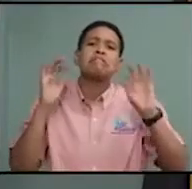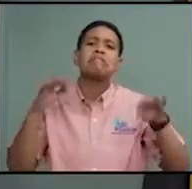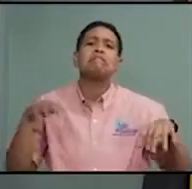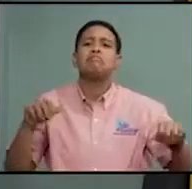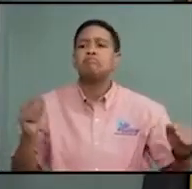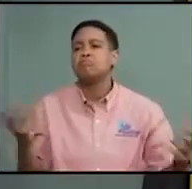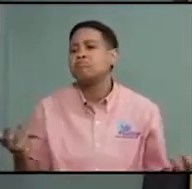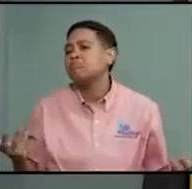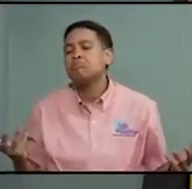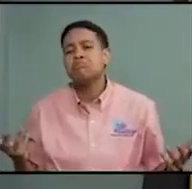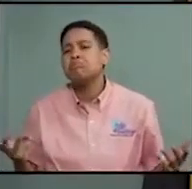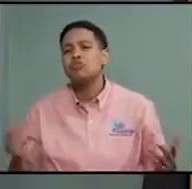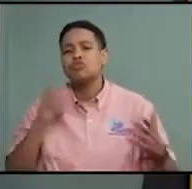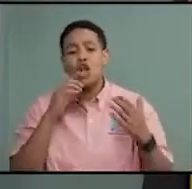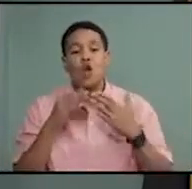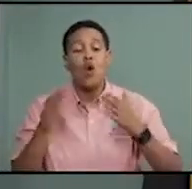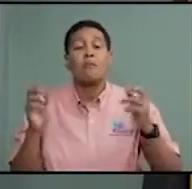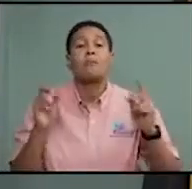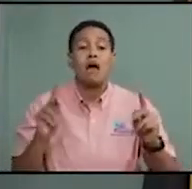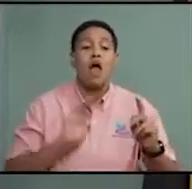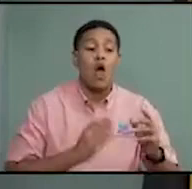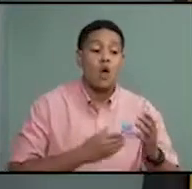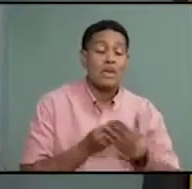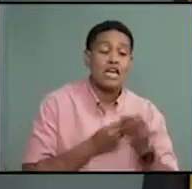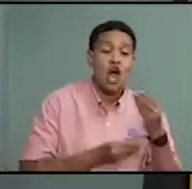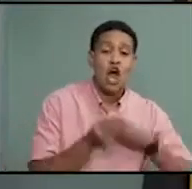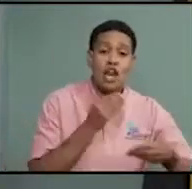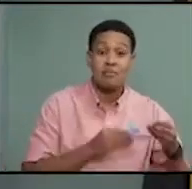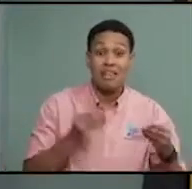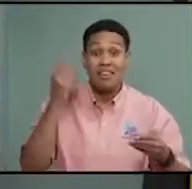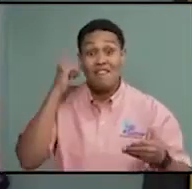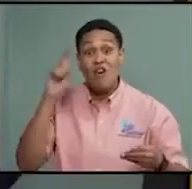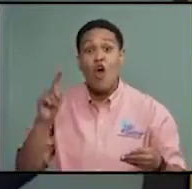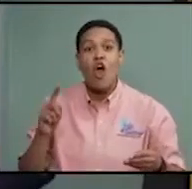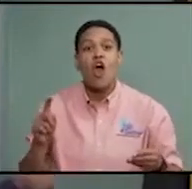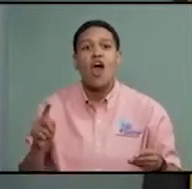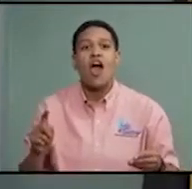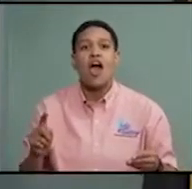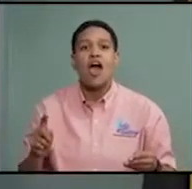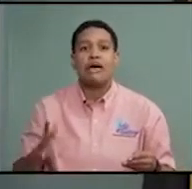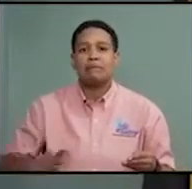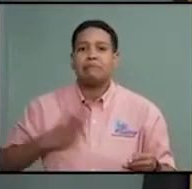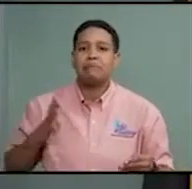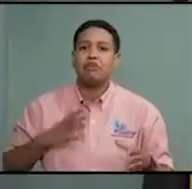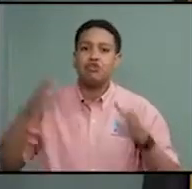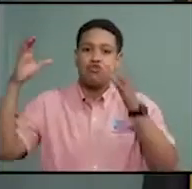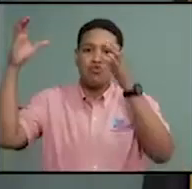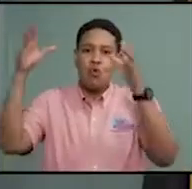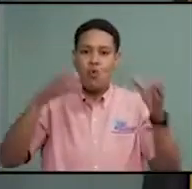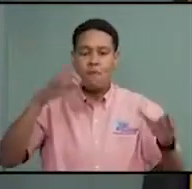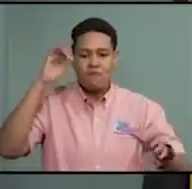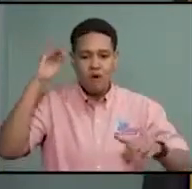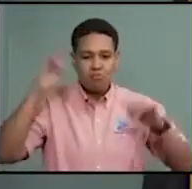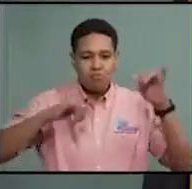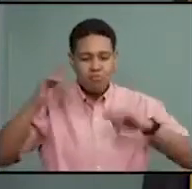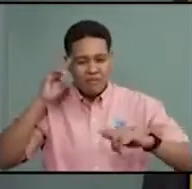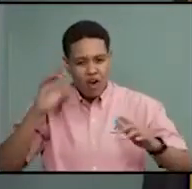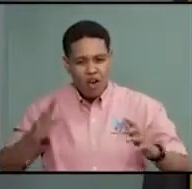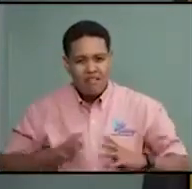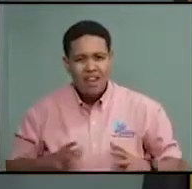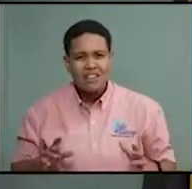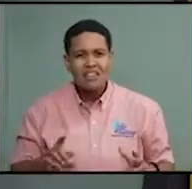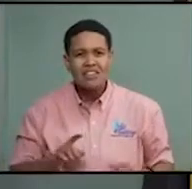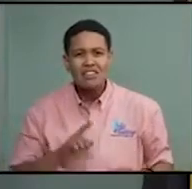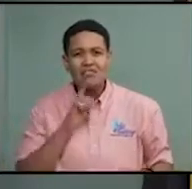decision to reopen our economy for an elite group for tourism is the